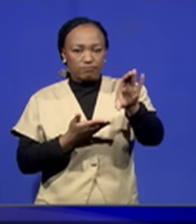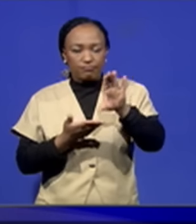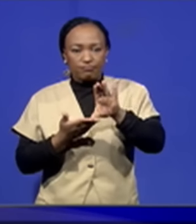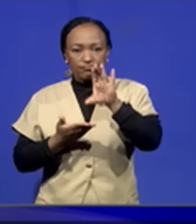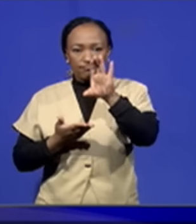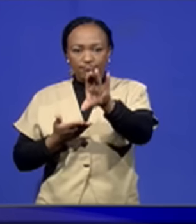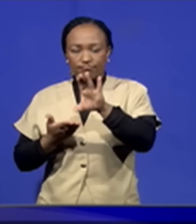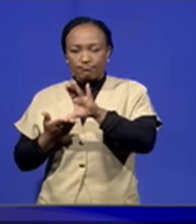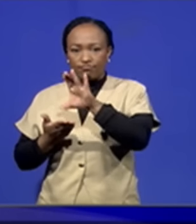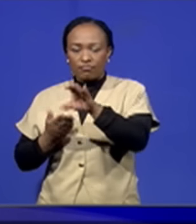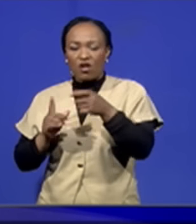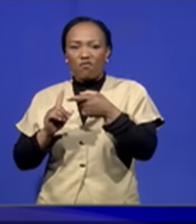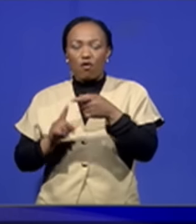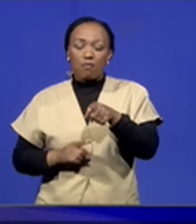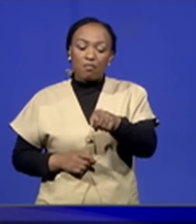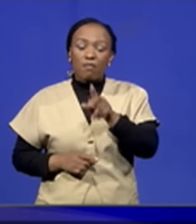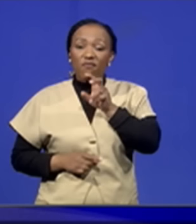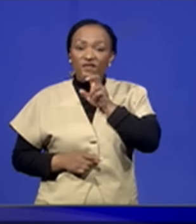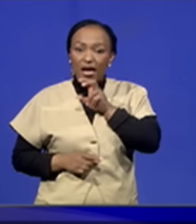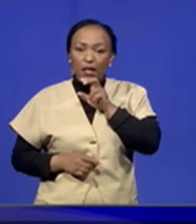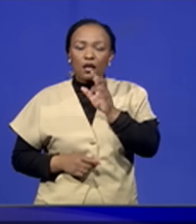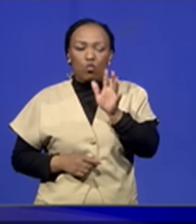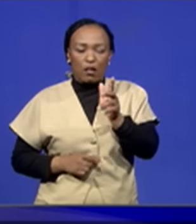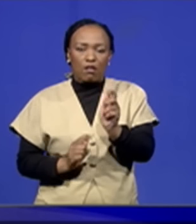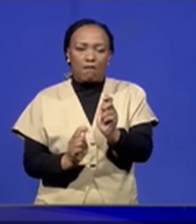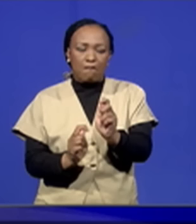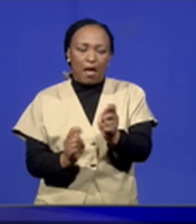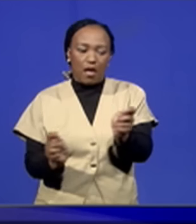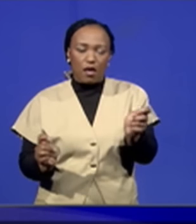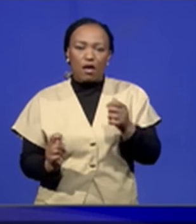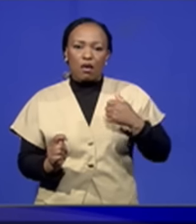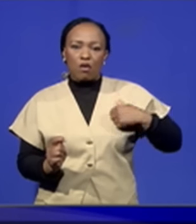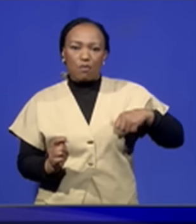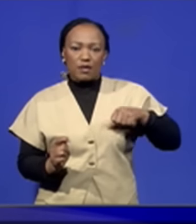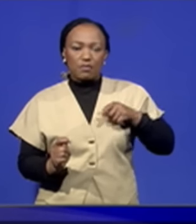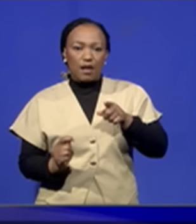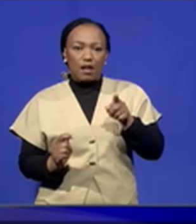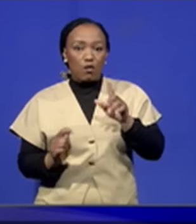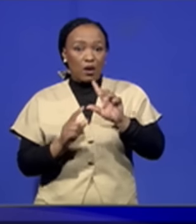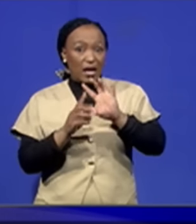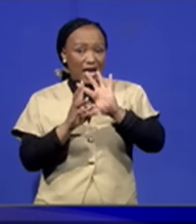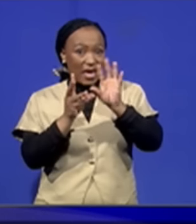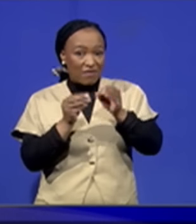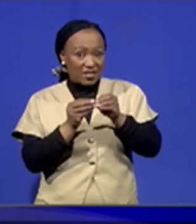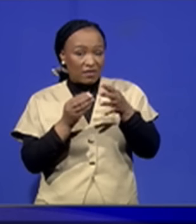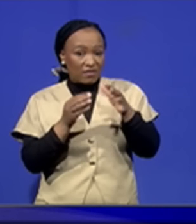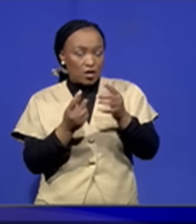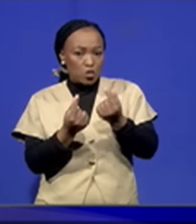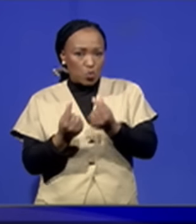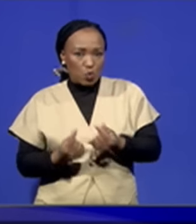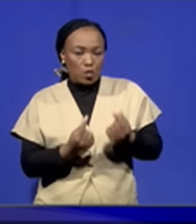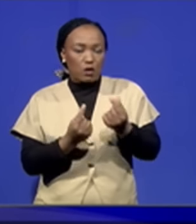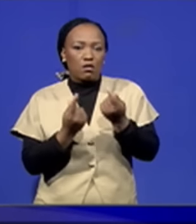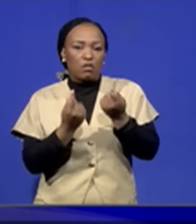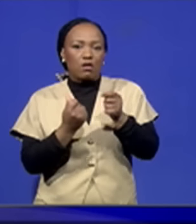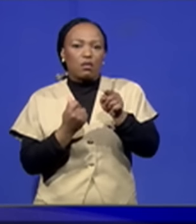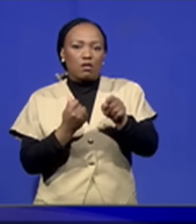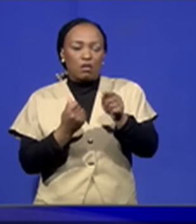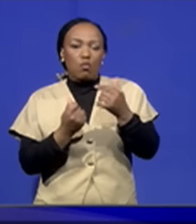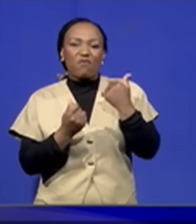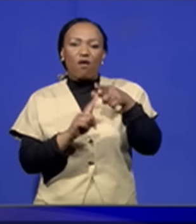la matlotlo go simolola ka labotlhano ono. Seno ke morago ga go obamela dintlhakaelo tsotlhe morago ga gore matlole ao a